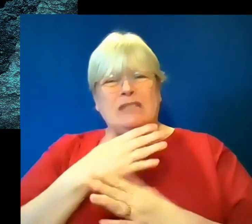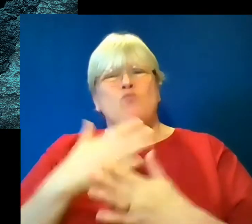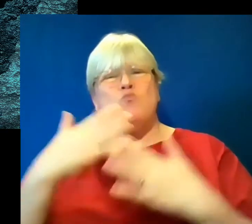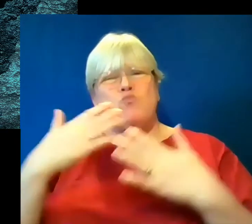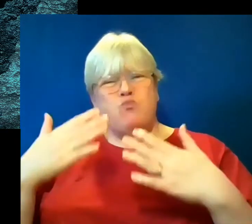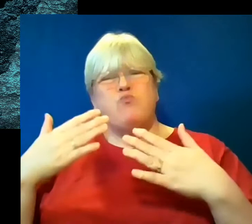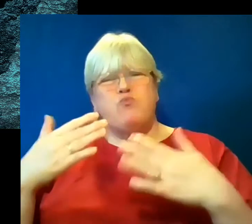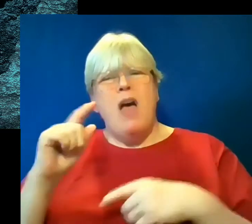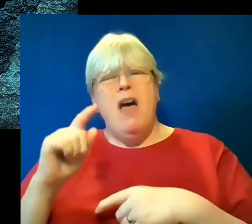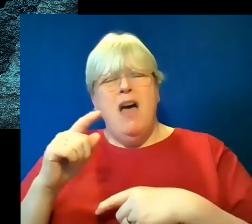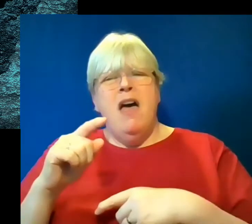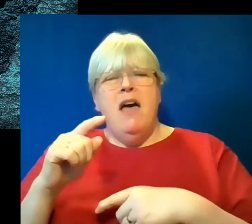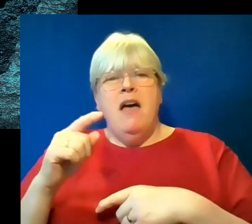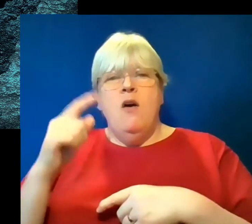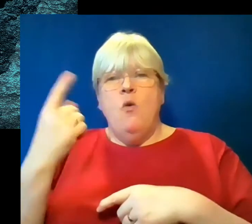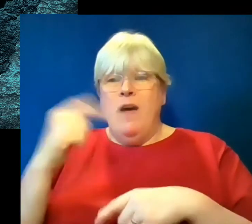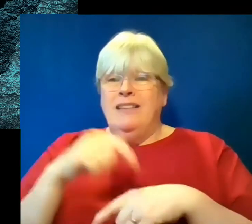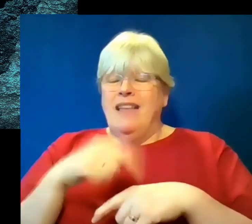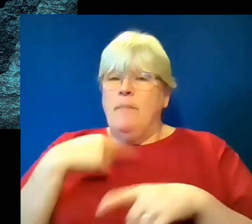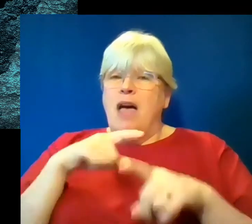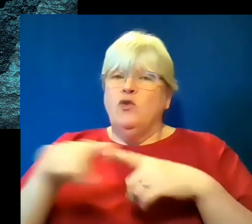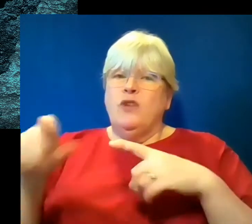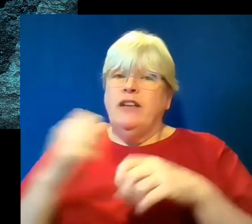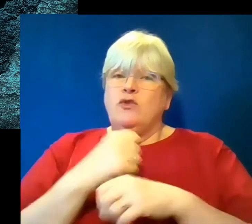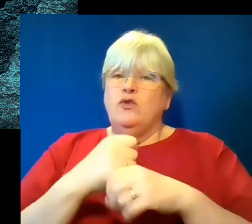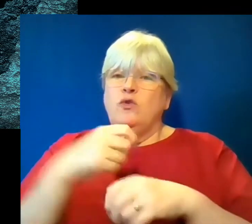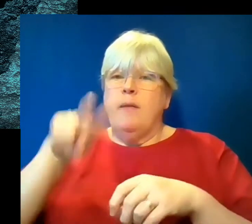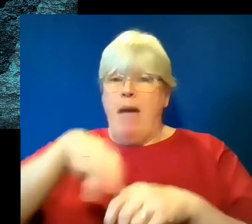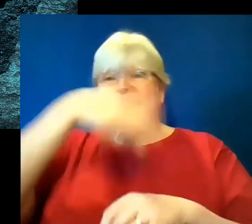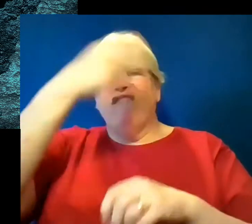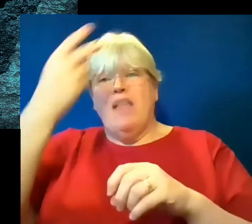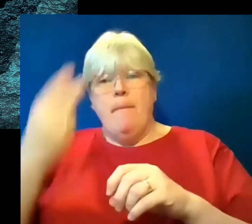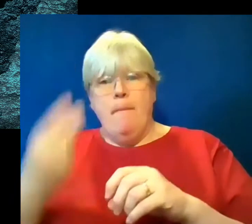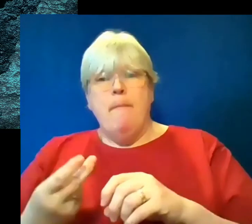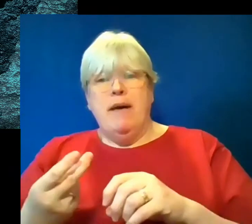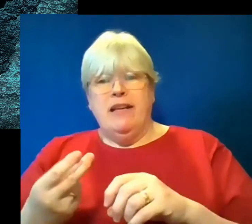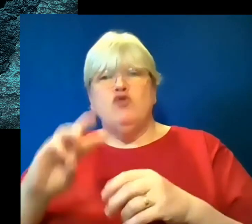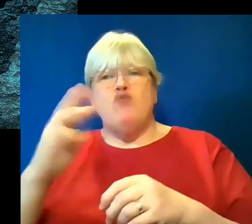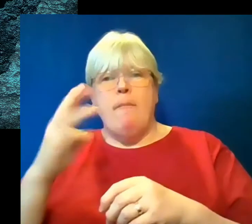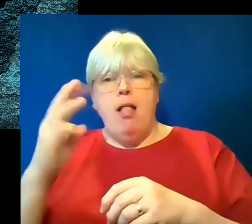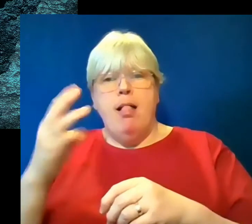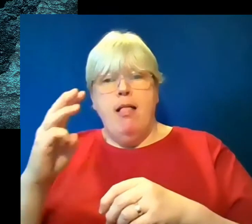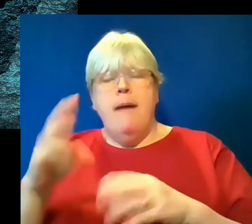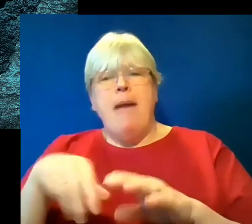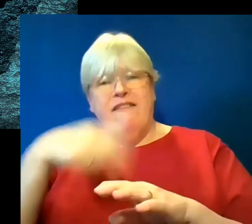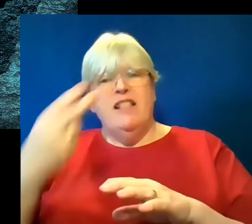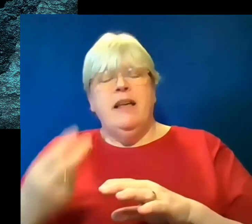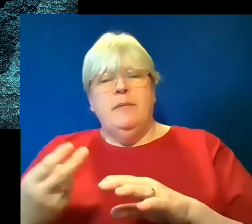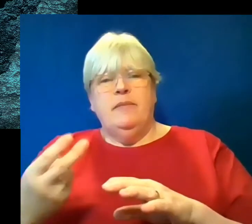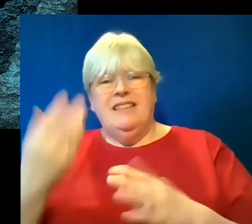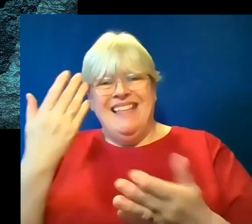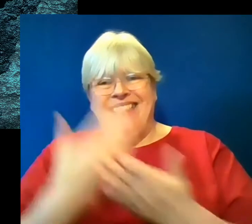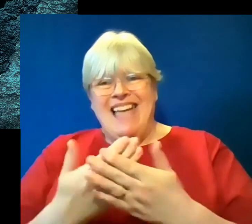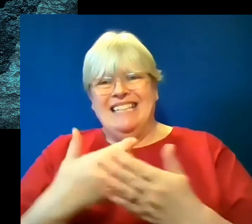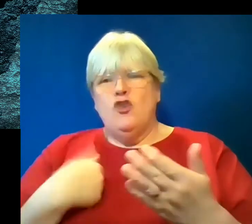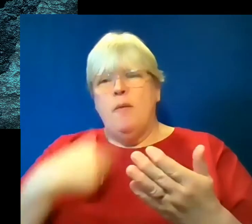pursuit. And I was trying to do this, you do a backflip to dismount, and I was trying to do a triple backflip, and I didn't, and I landed on my face